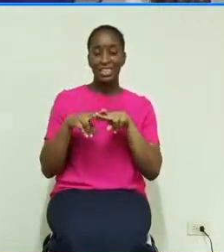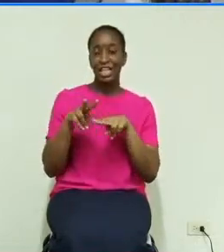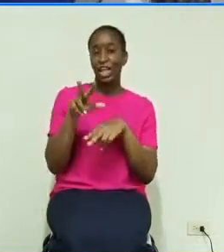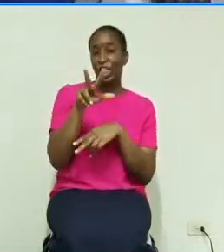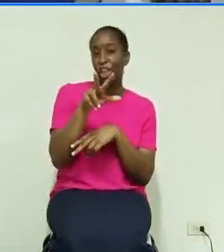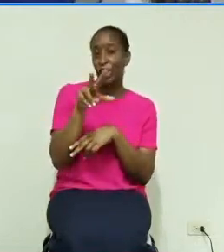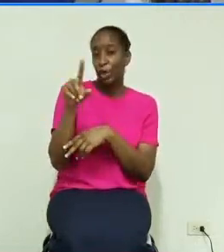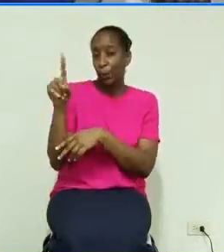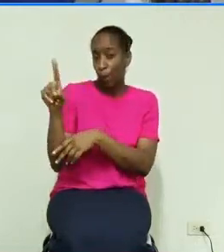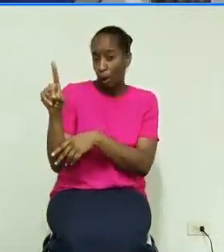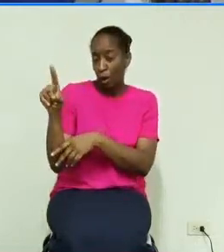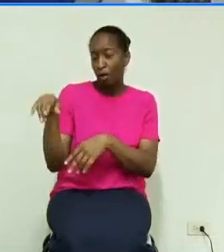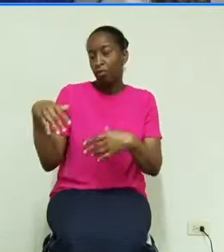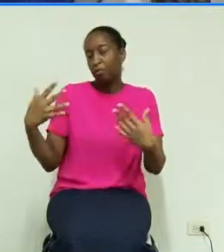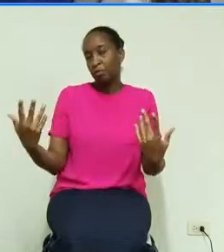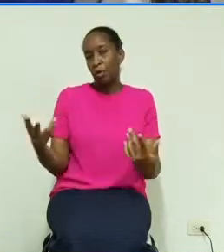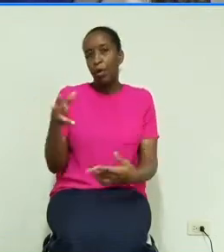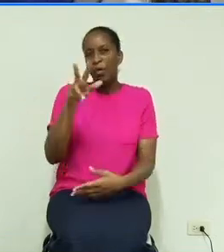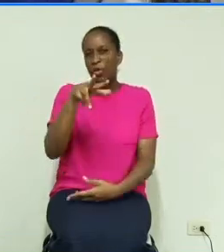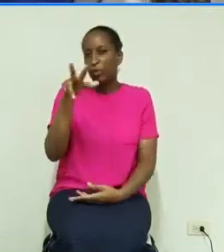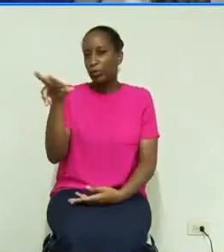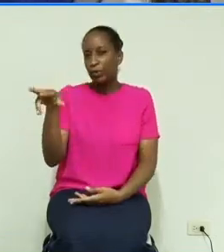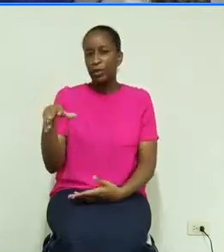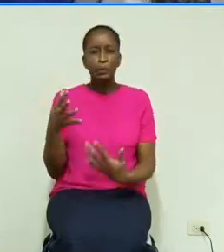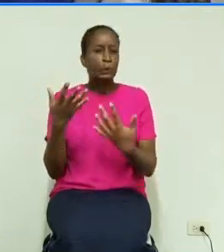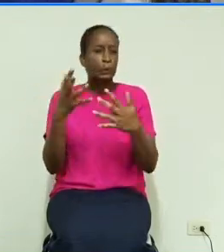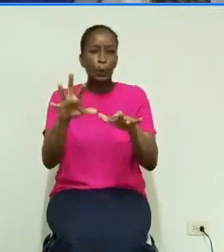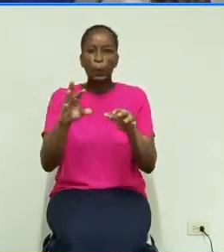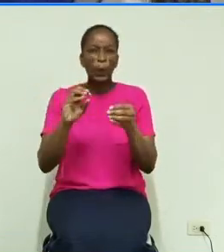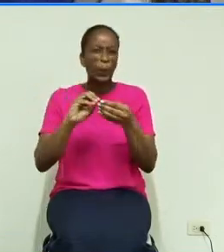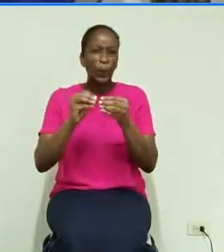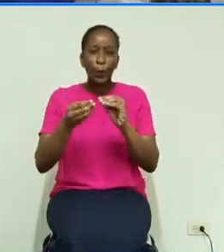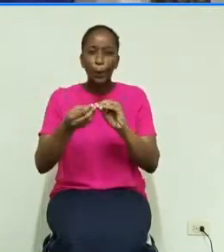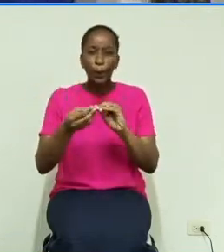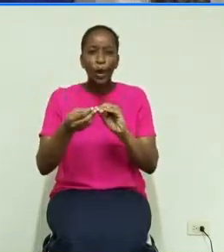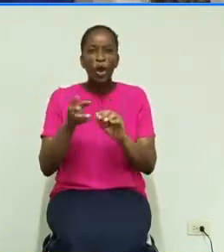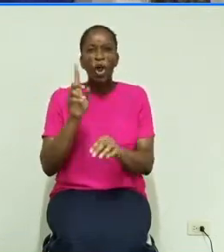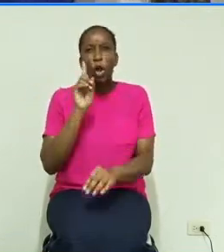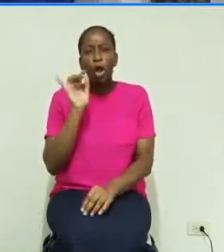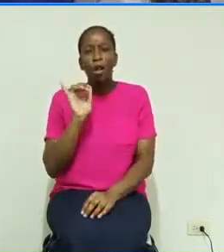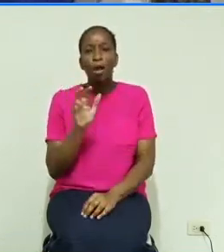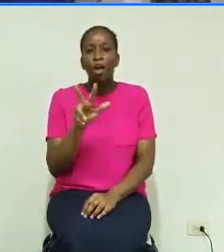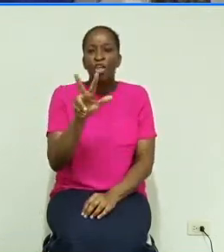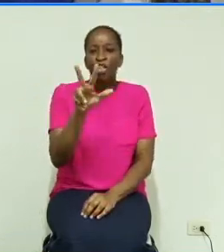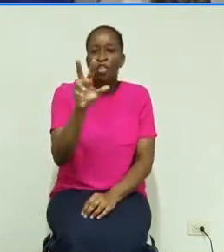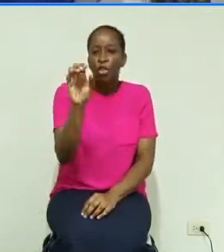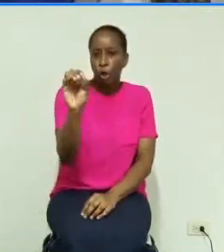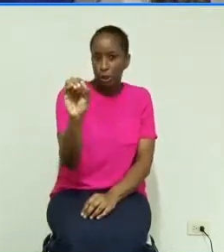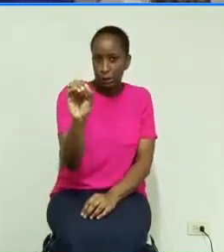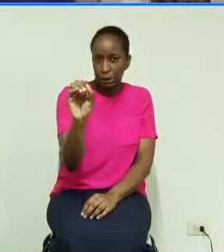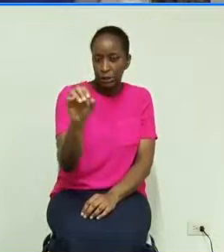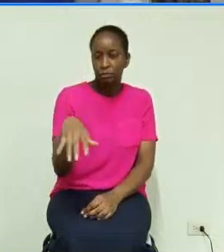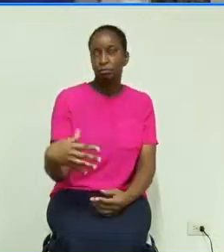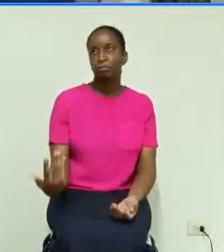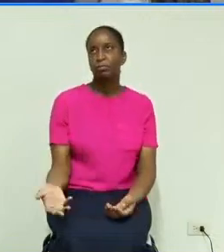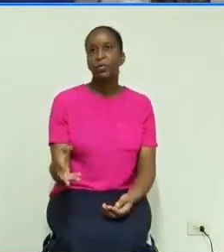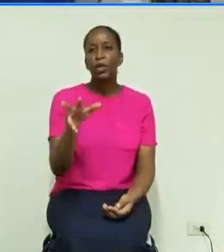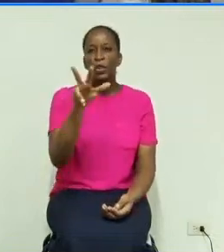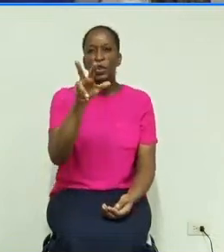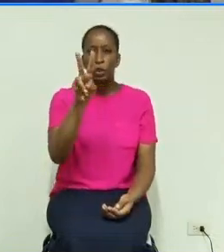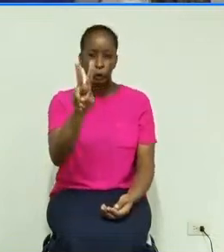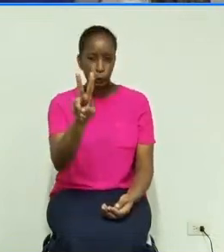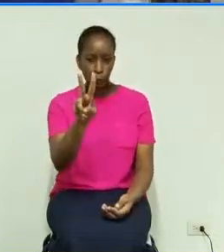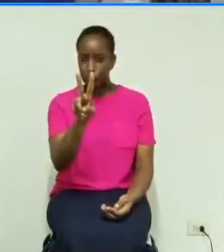not be even. It must be uneven. I thought by way of opening remarks I would share some of